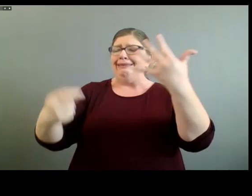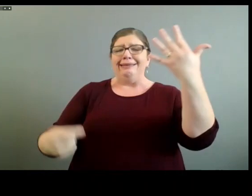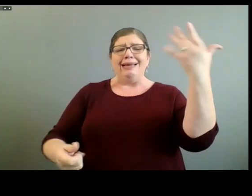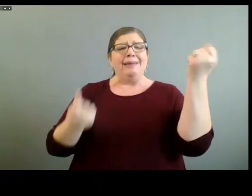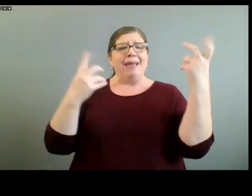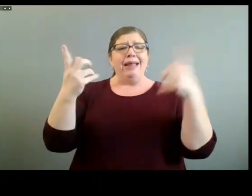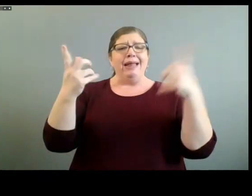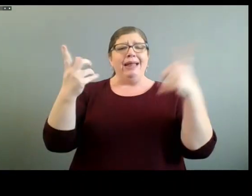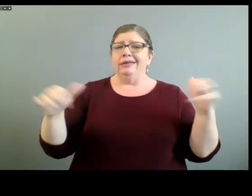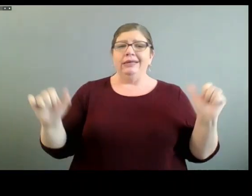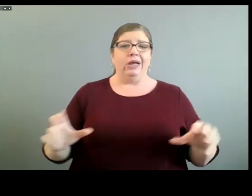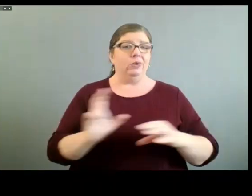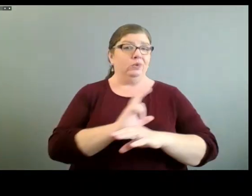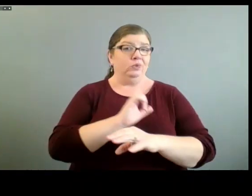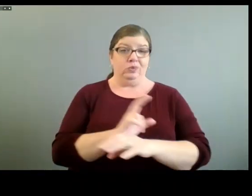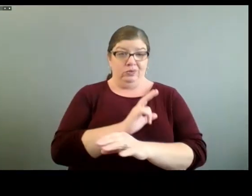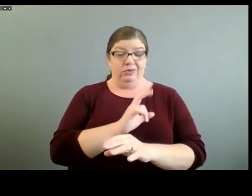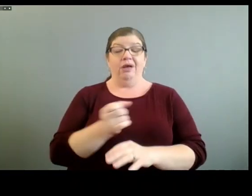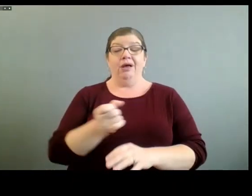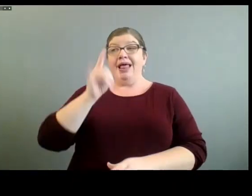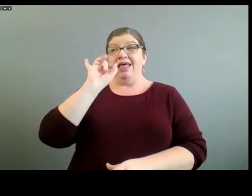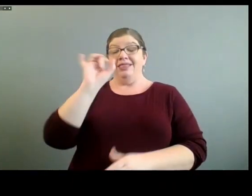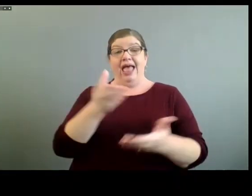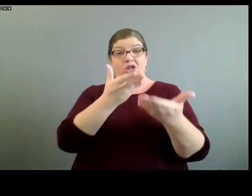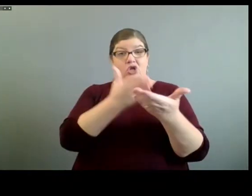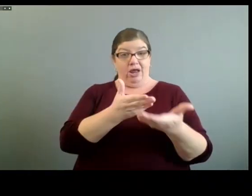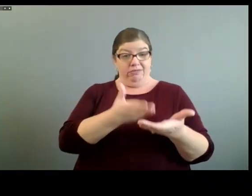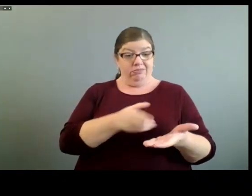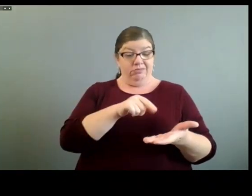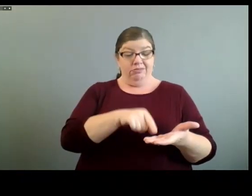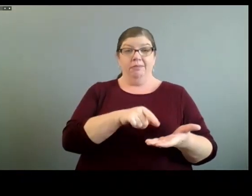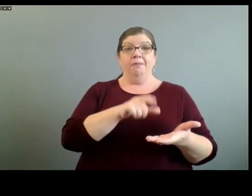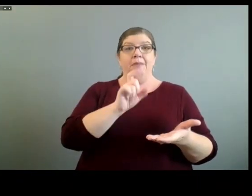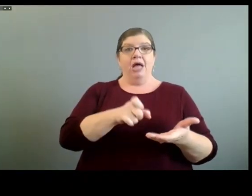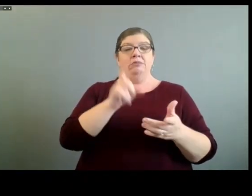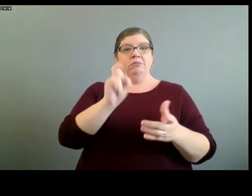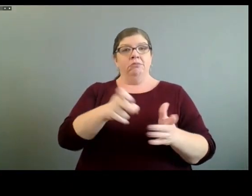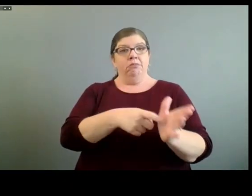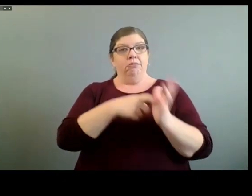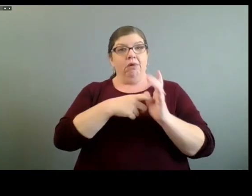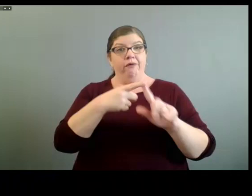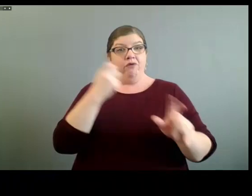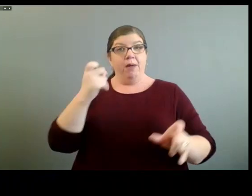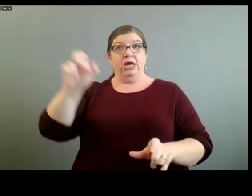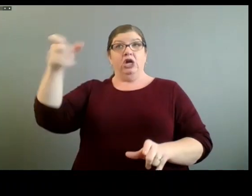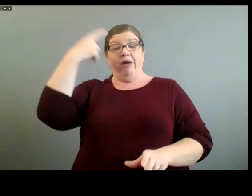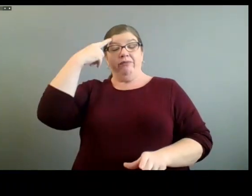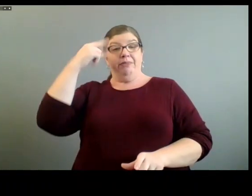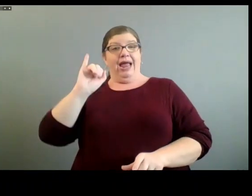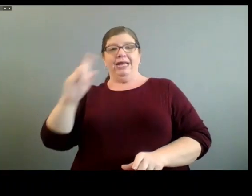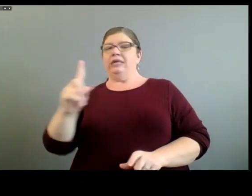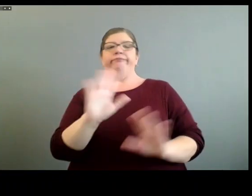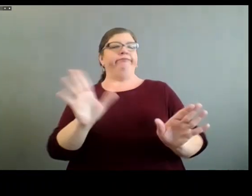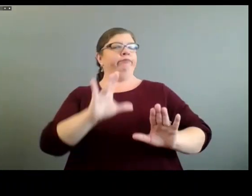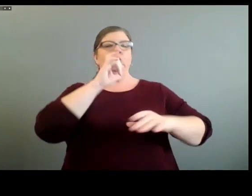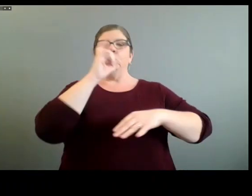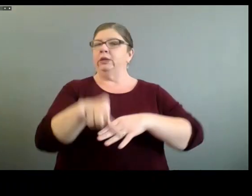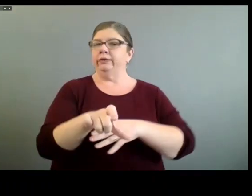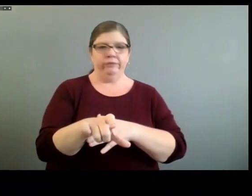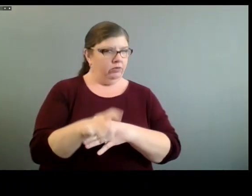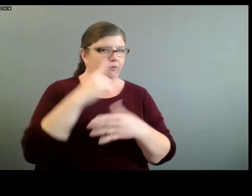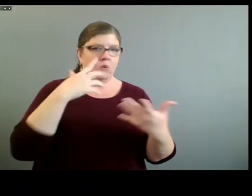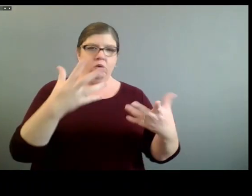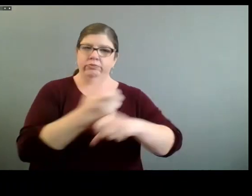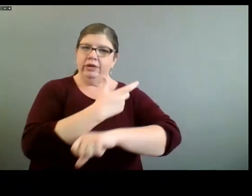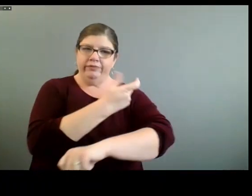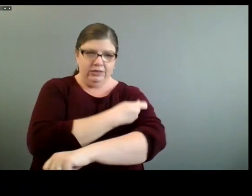Please note that the document does not need to be a government issued ID to receive a vaccine.